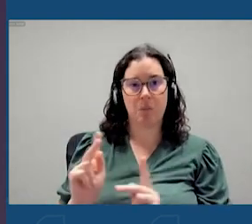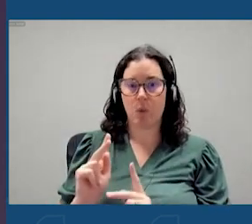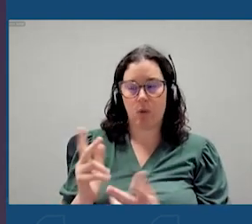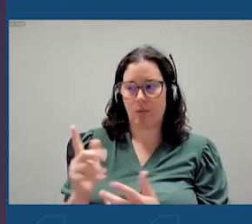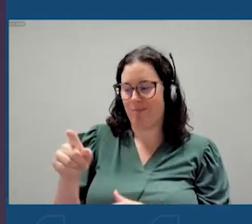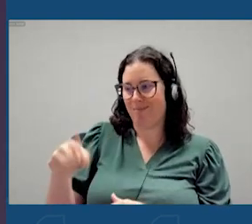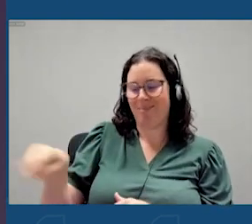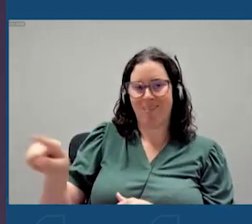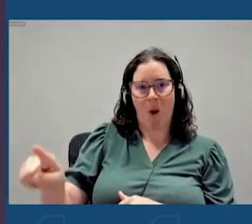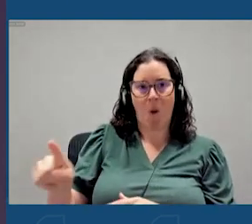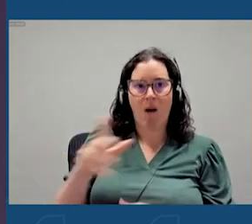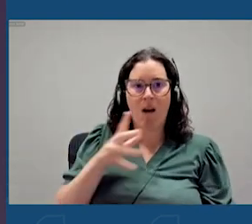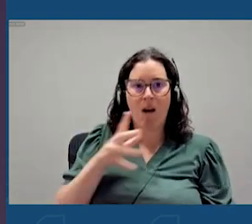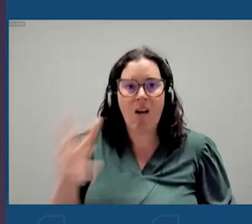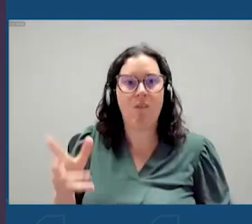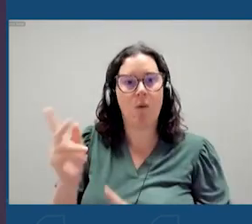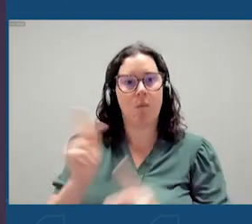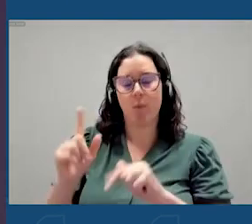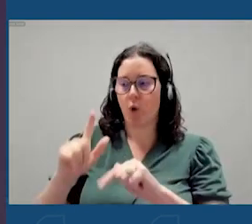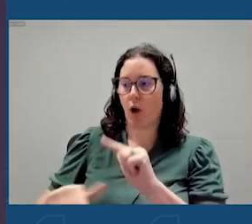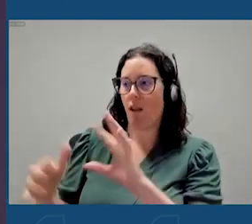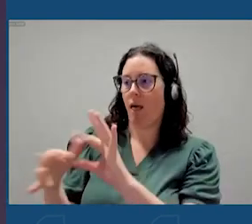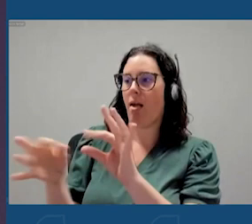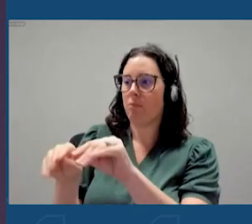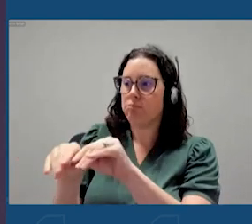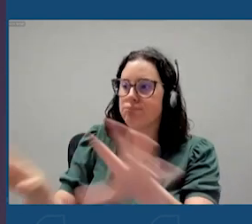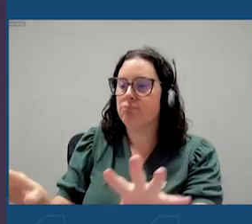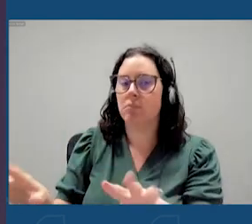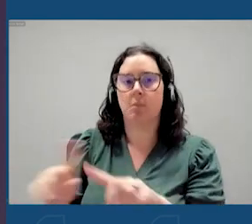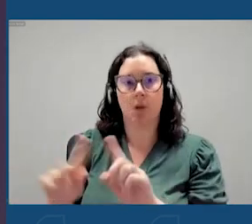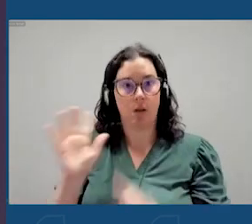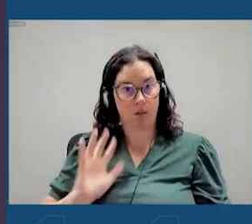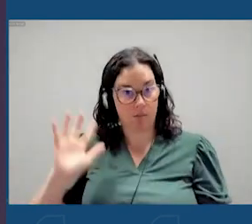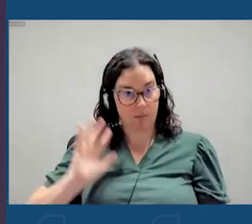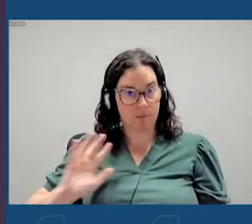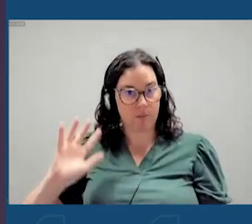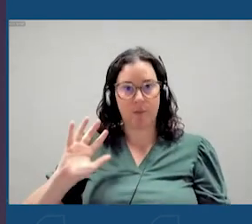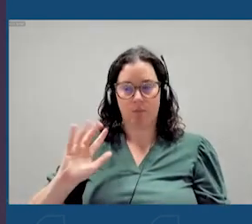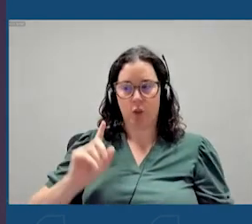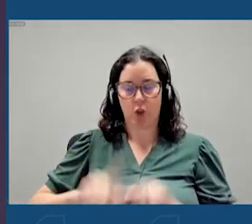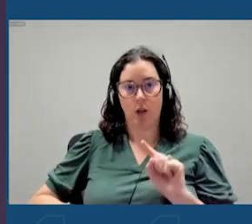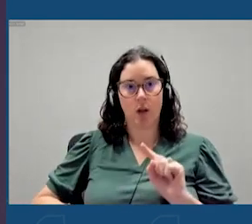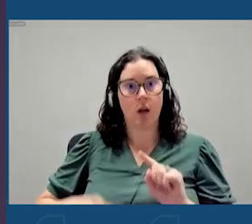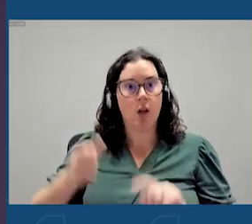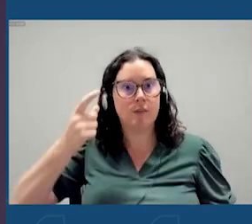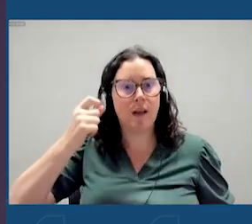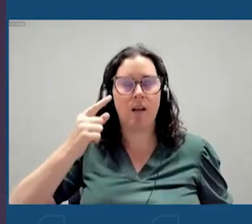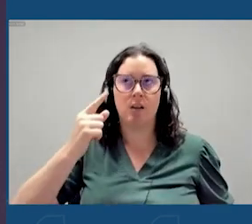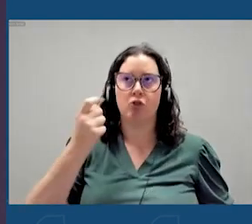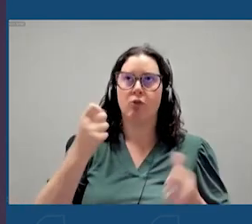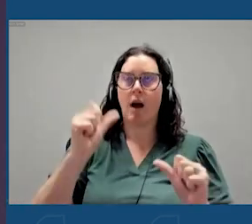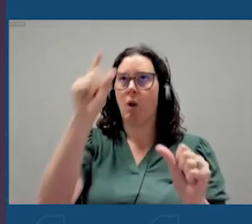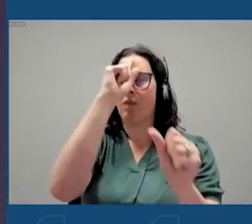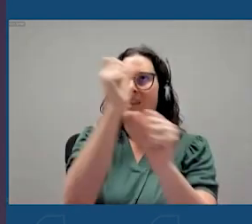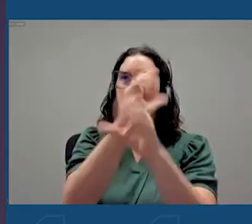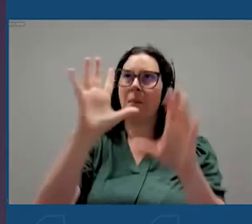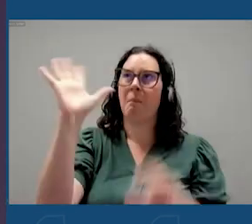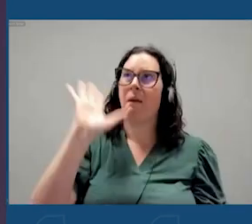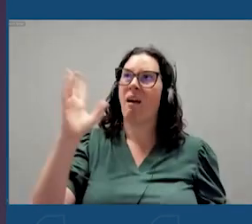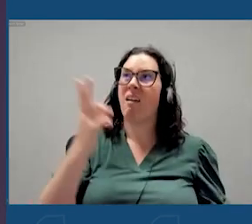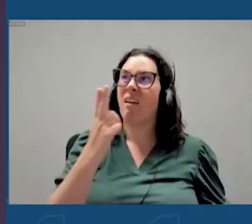Imagine a world where social media was available during Hitler's time on this earth.